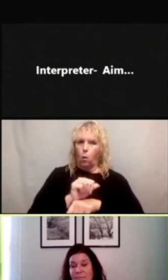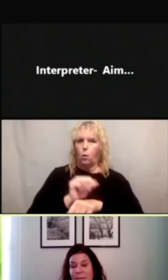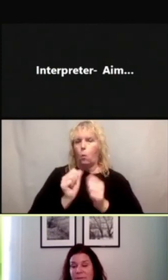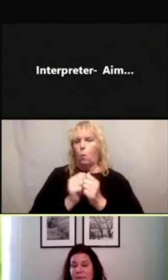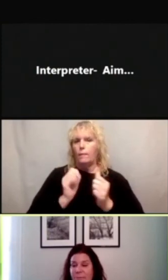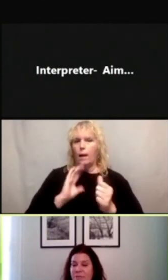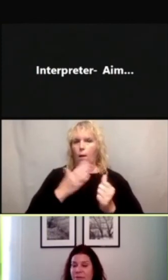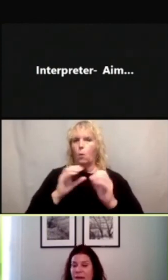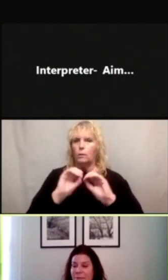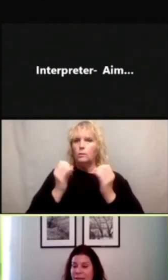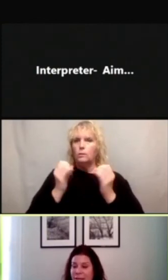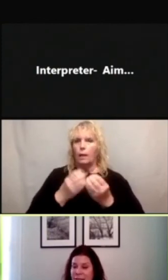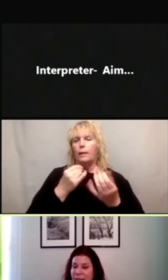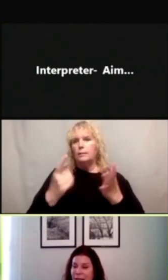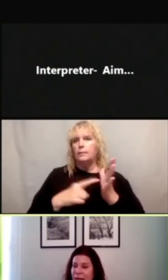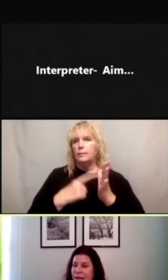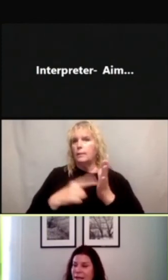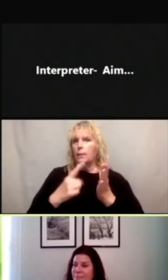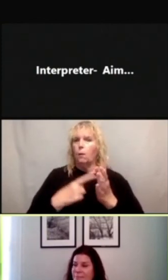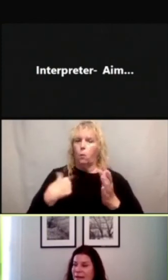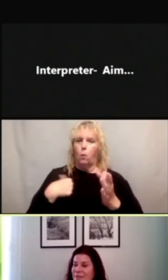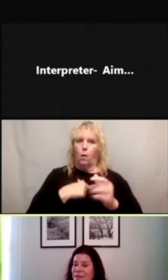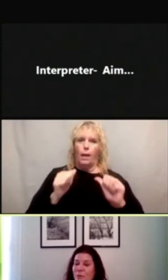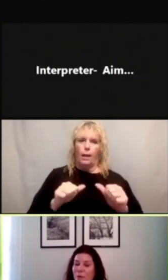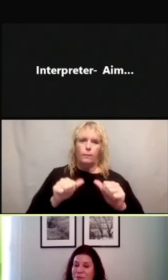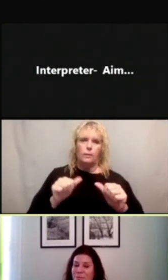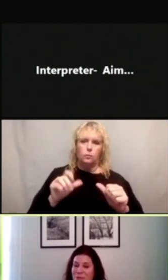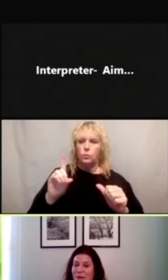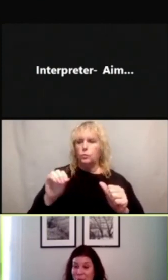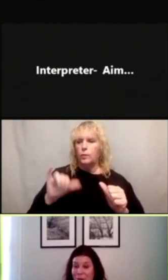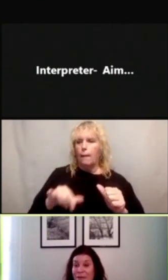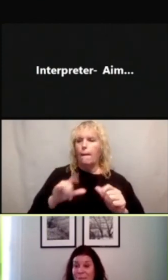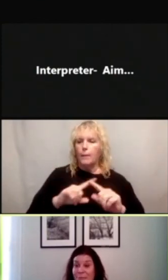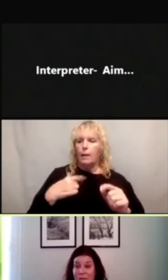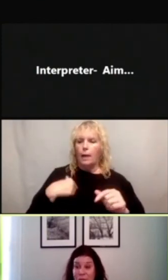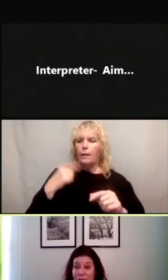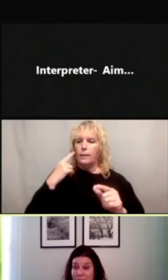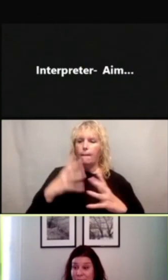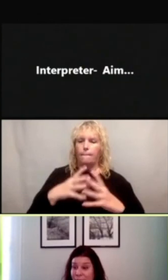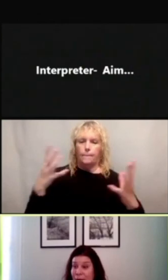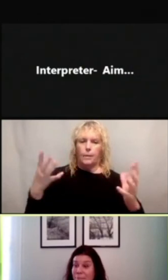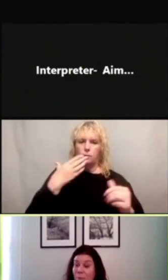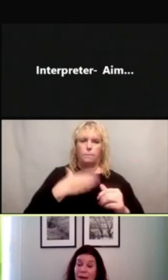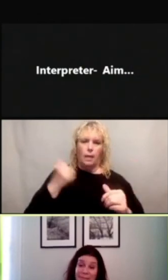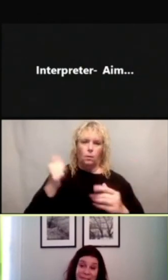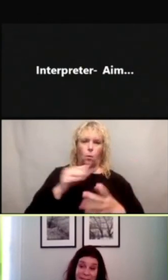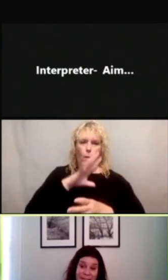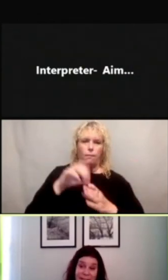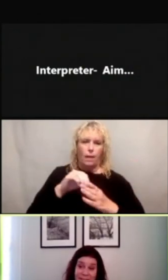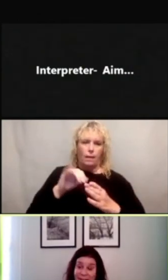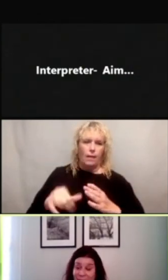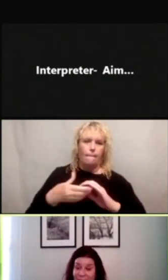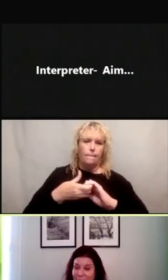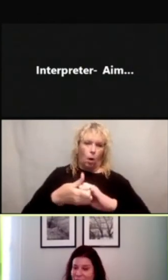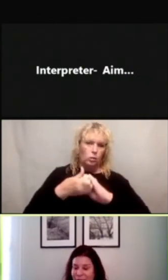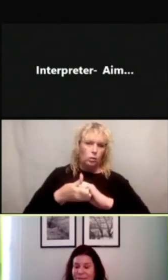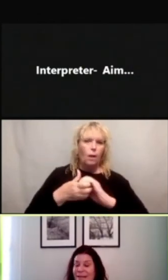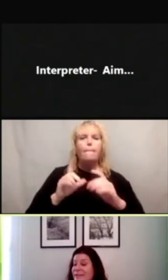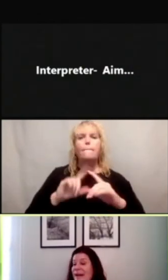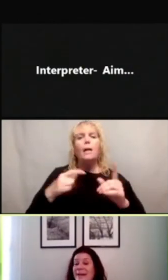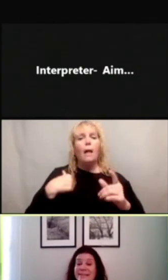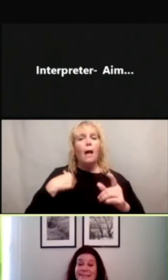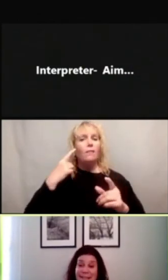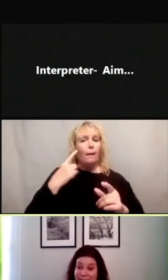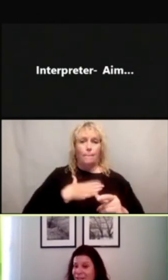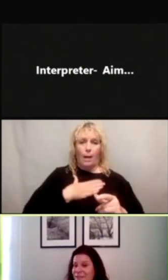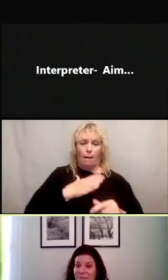which I think sometimes they're able to accommodate it. But I think it works much better within a partnership. But when I've tested, as I said, my materials,